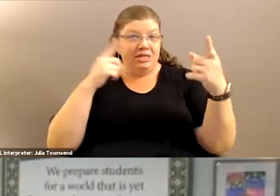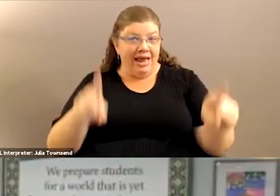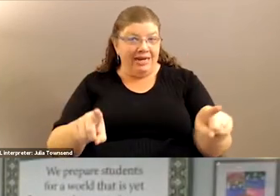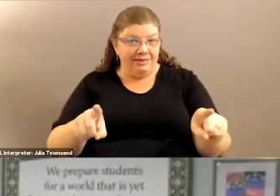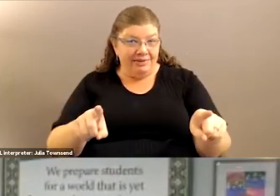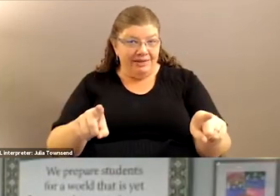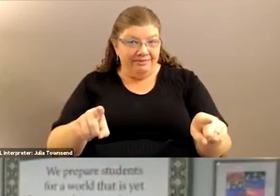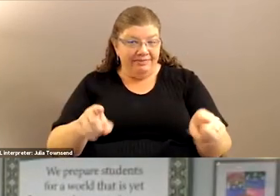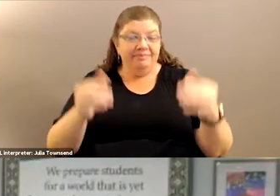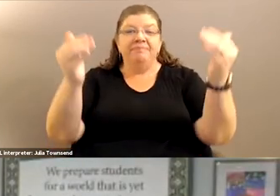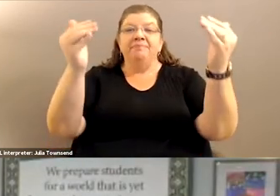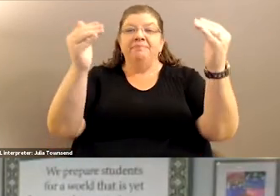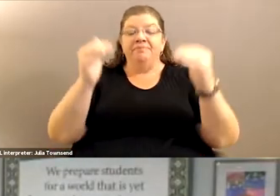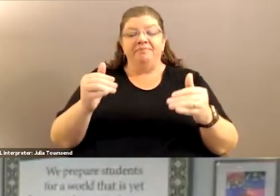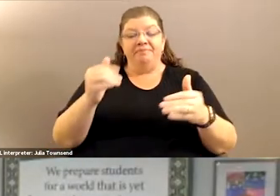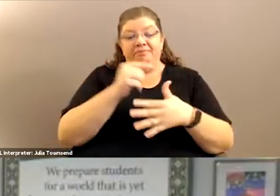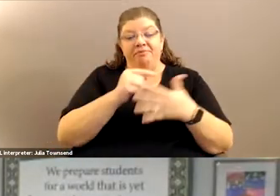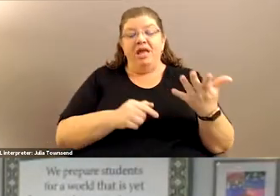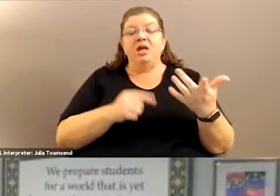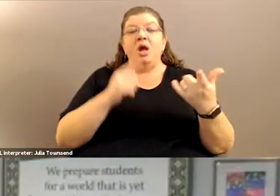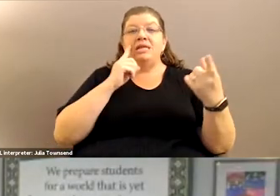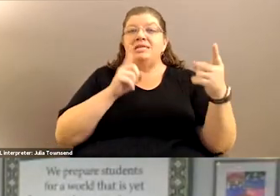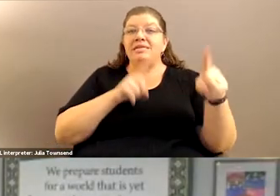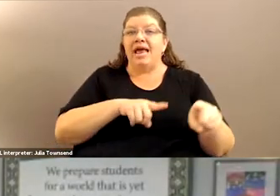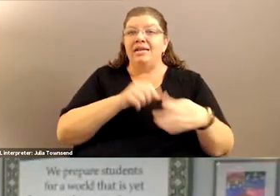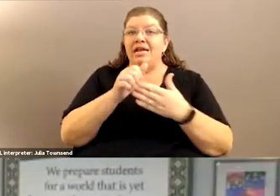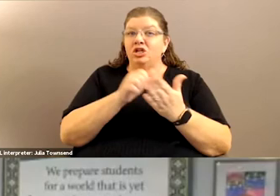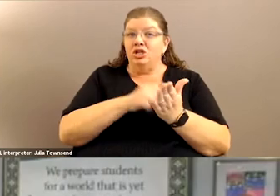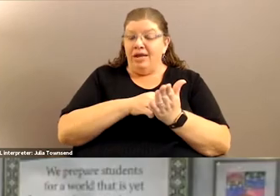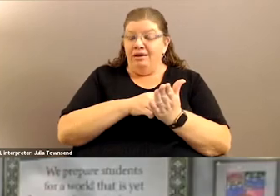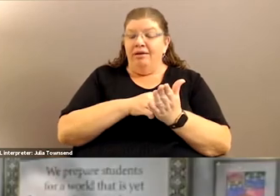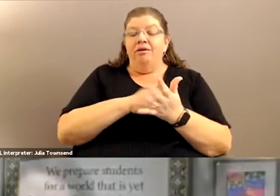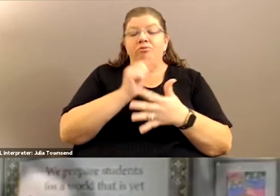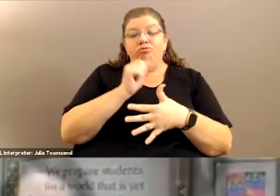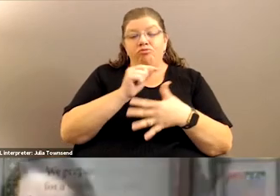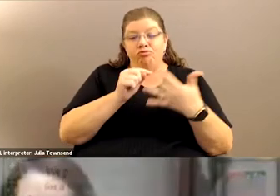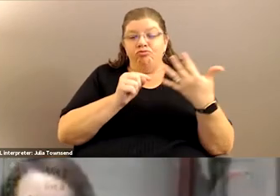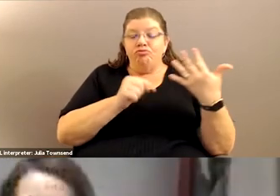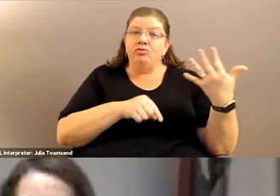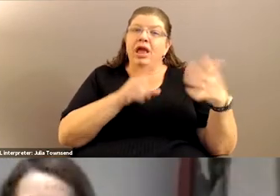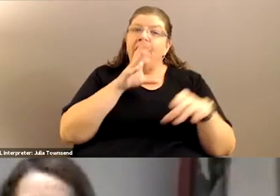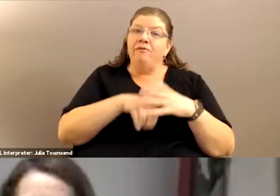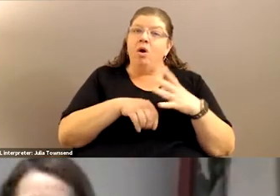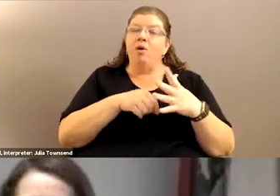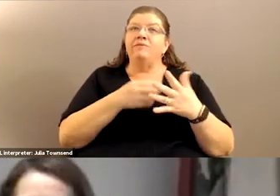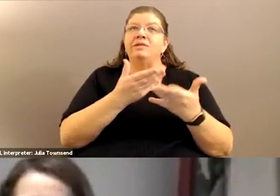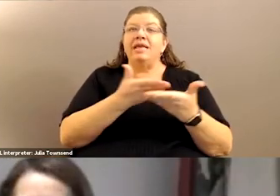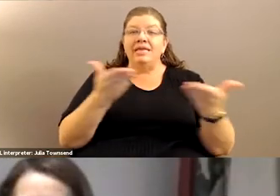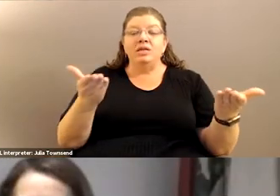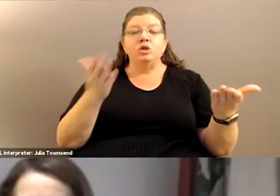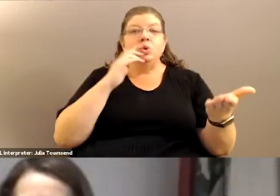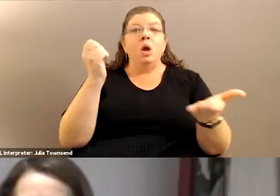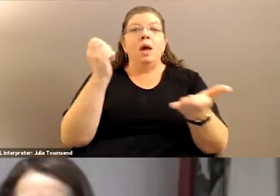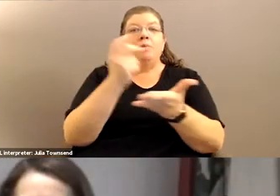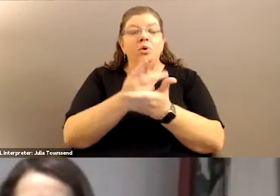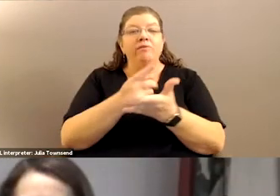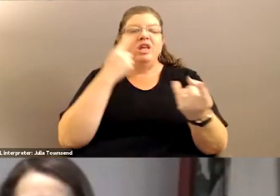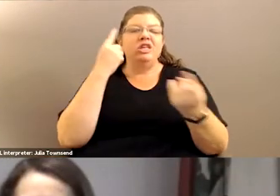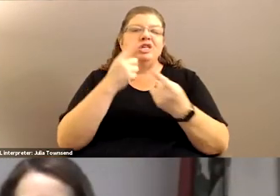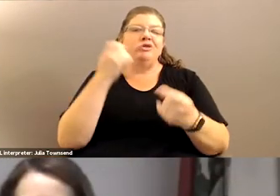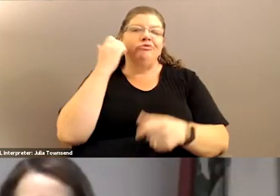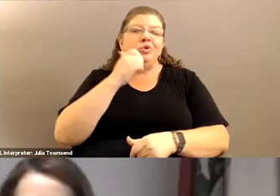on to the consent agenda uh just as a reminder the consent agenda involves items to approve that are considered